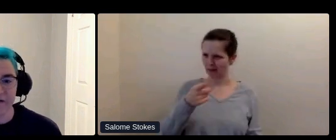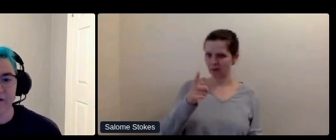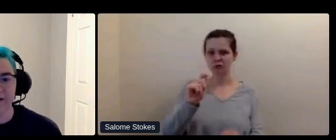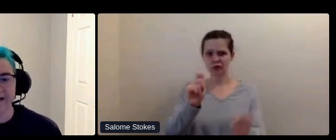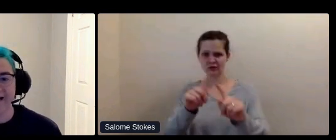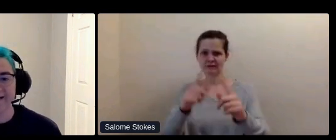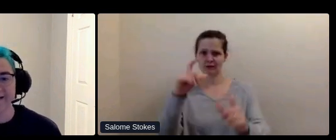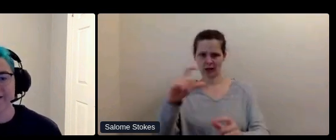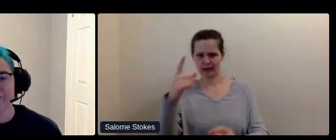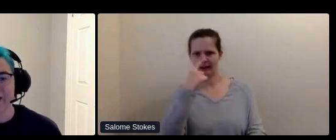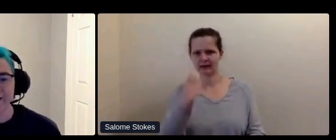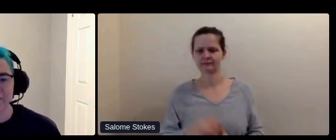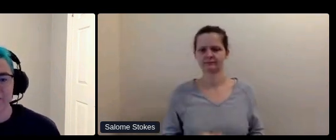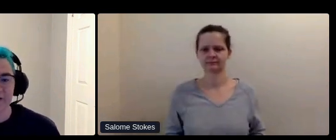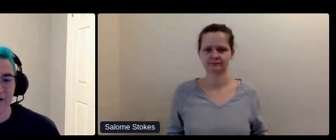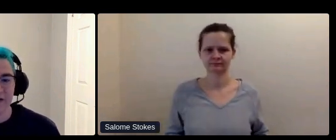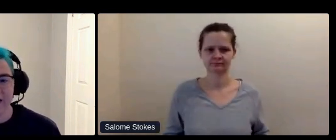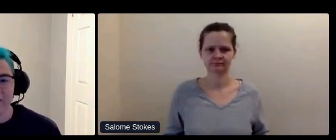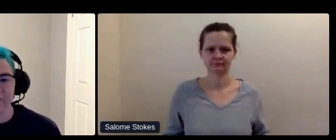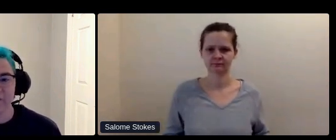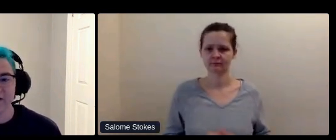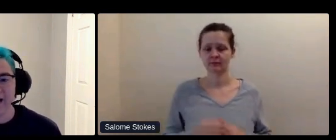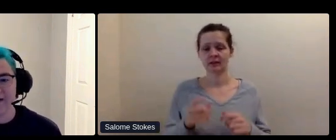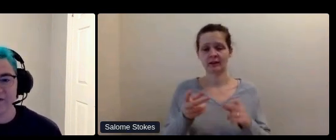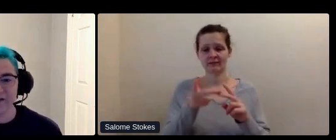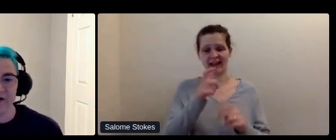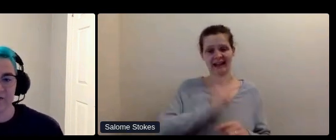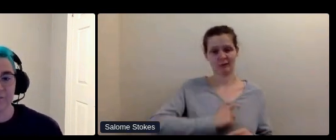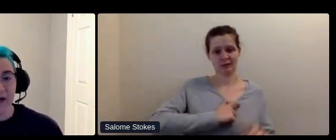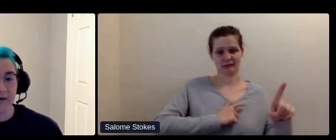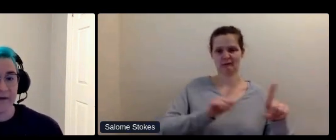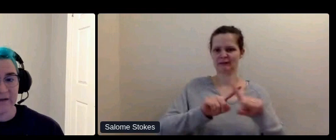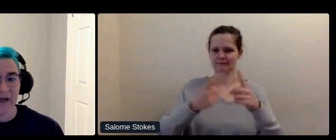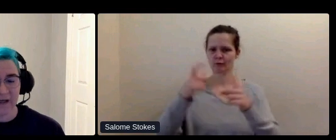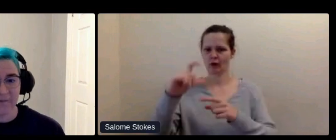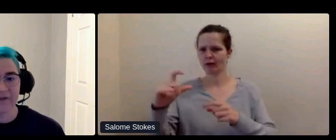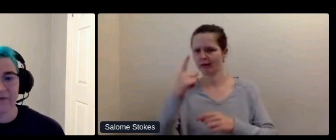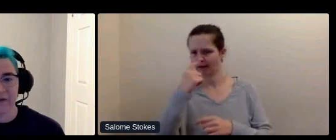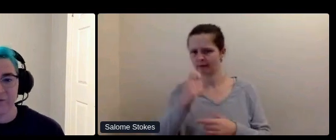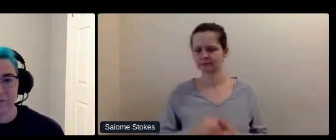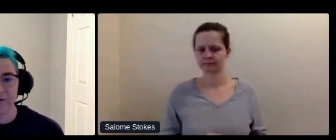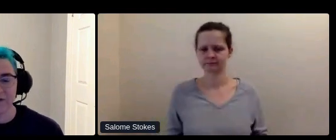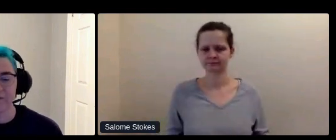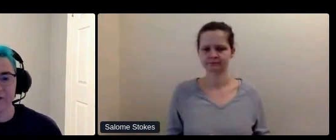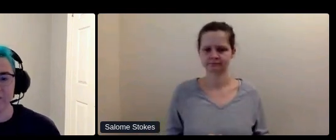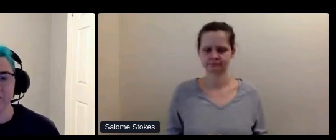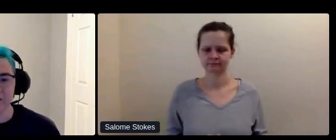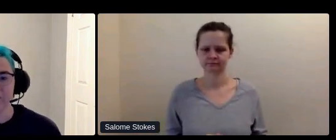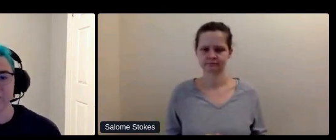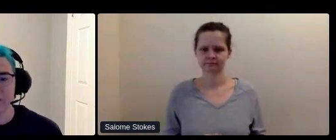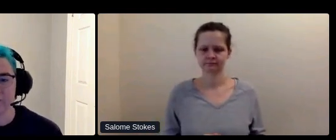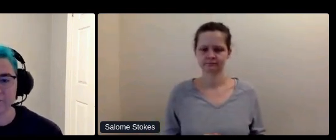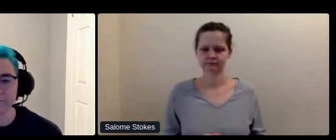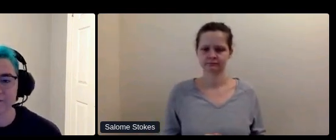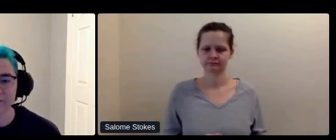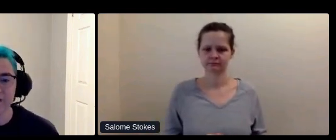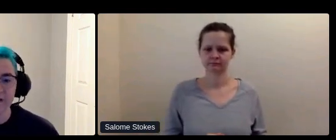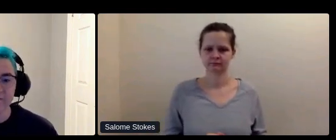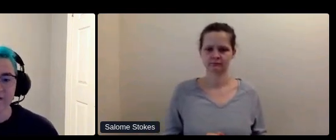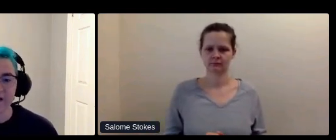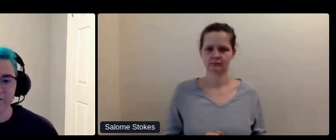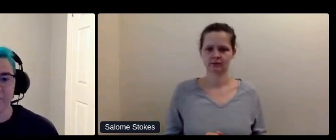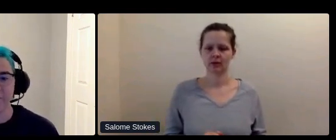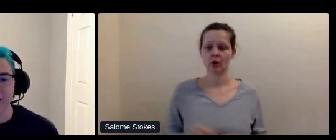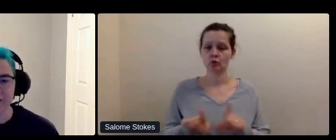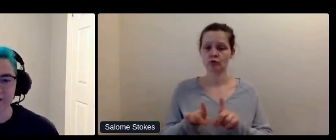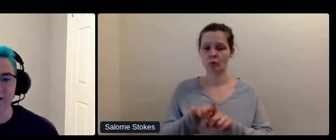the line, and direction indicators were tied to the character's model in game so that it would point directly to the character model. This gave